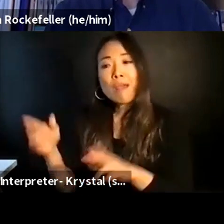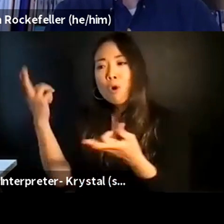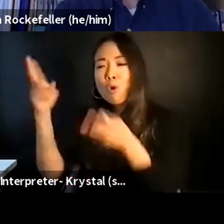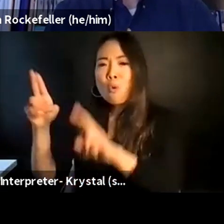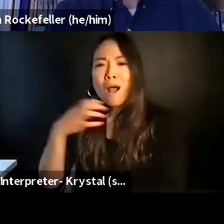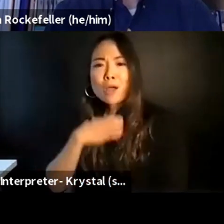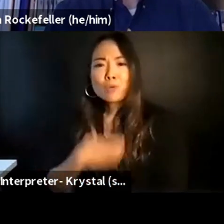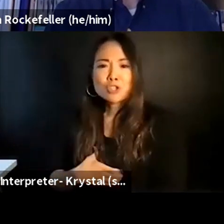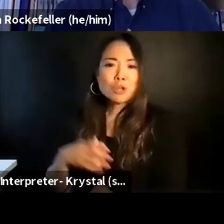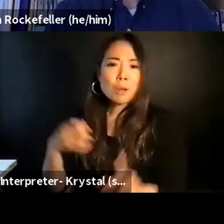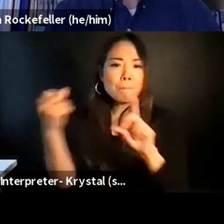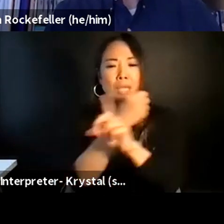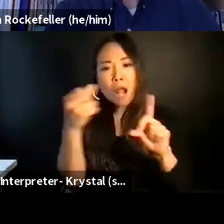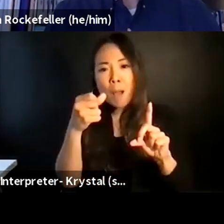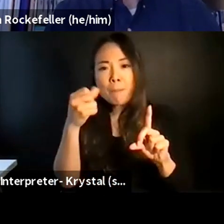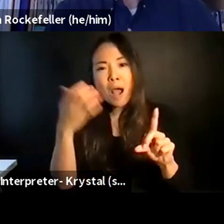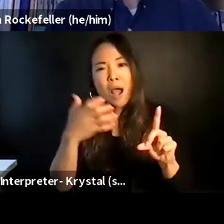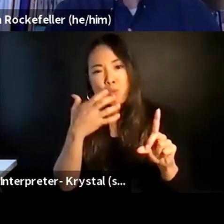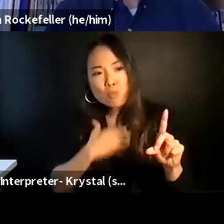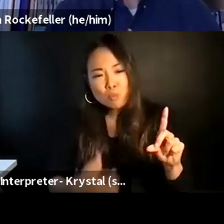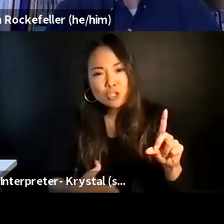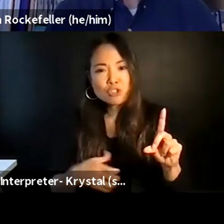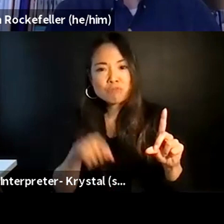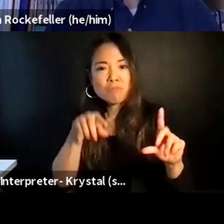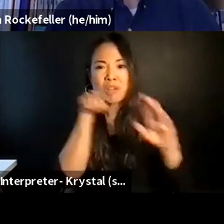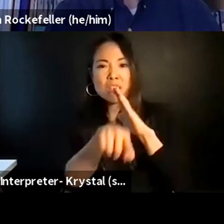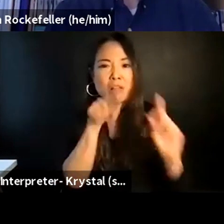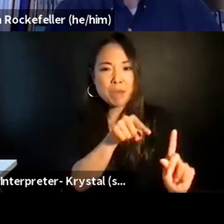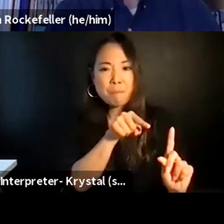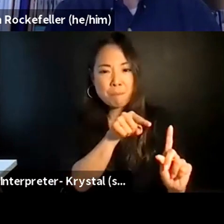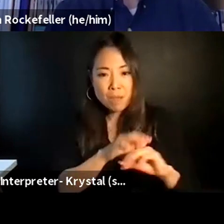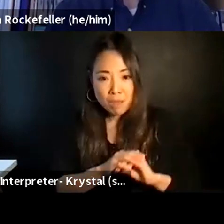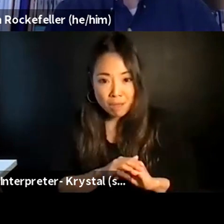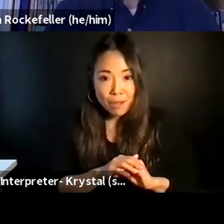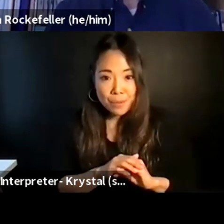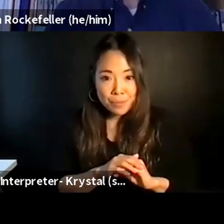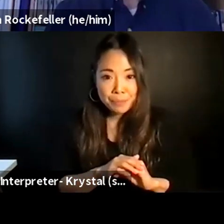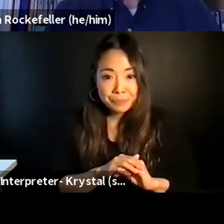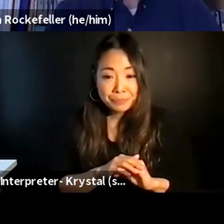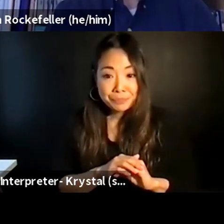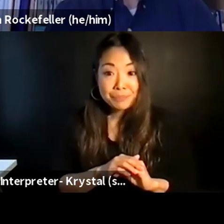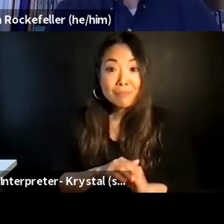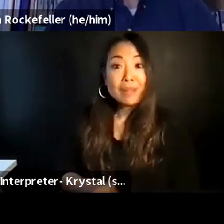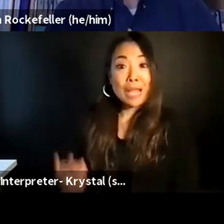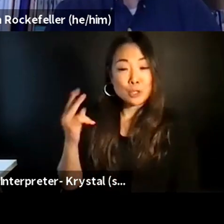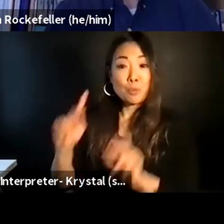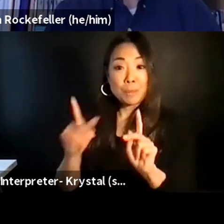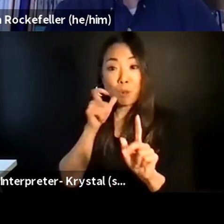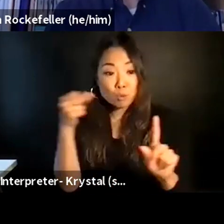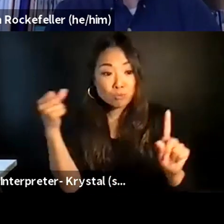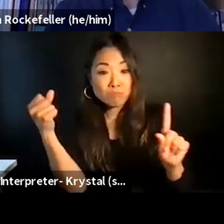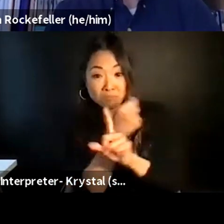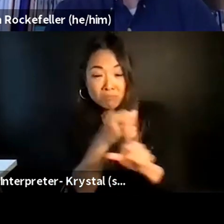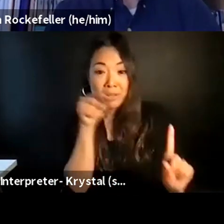So these were two people in my house who had actually committed that act, and they were two people I grew up with. And that was